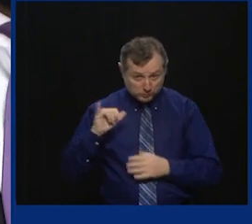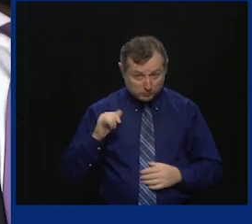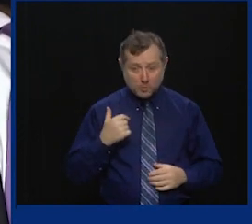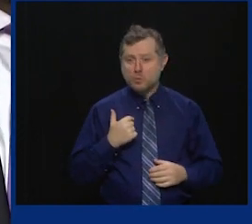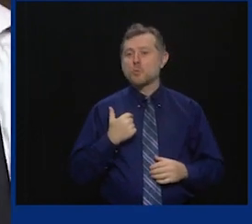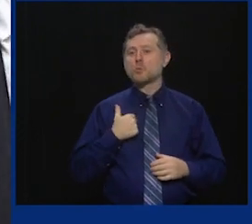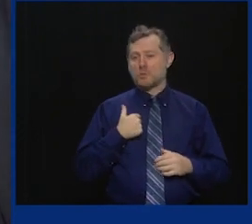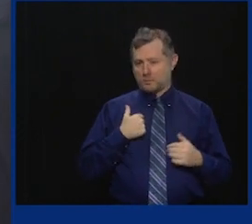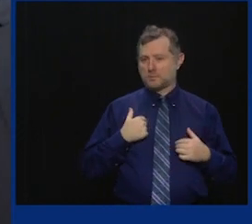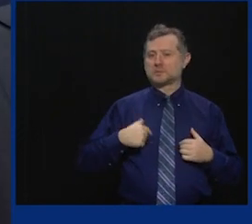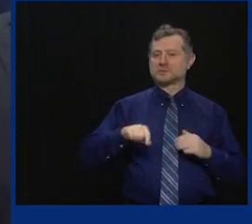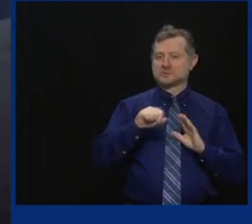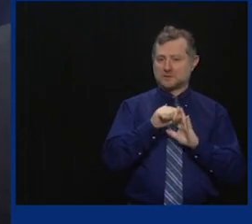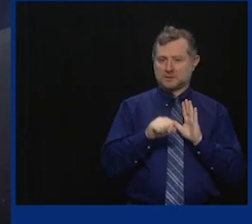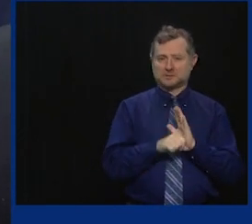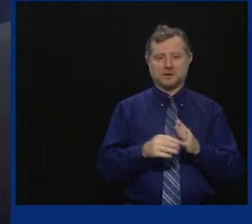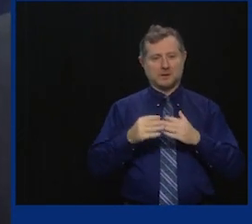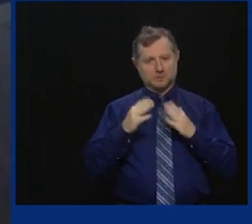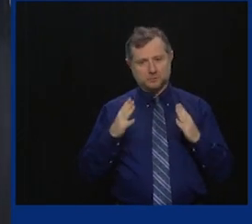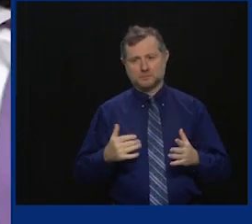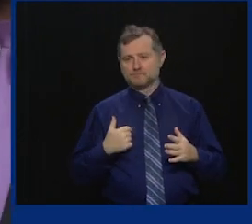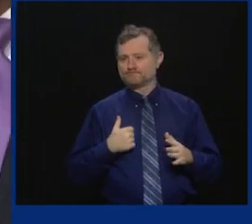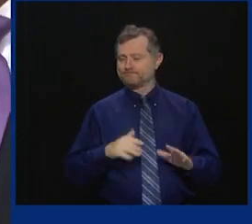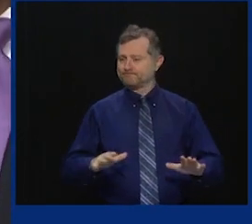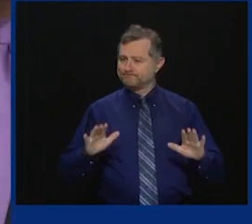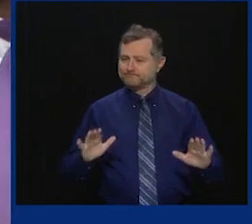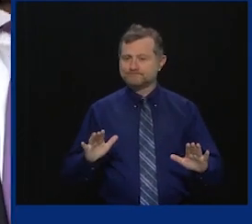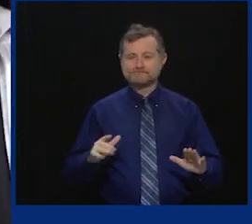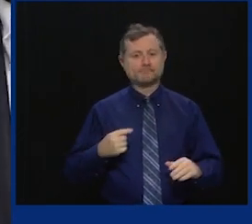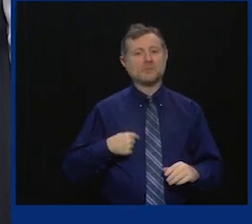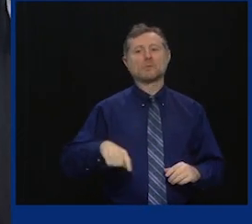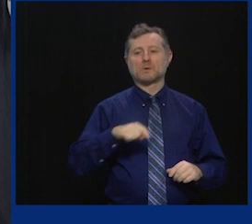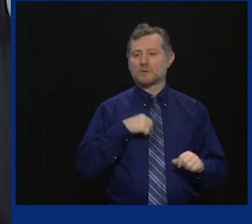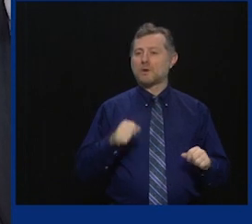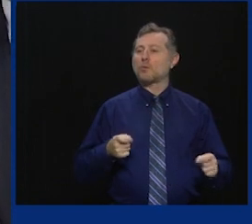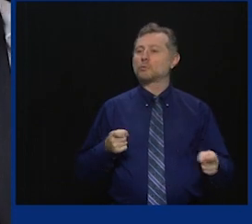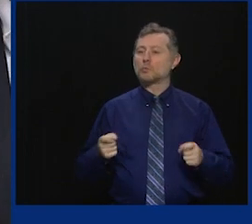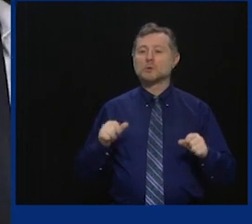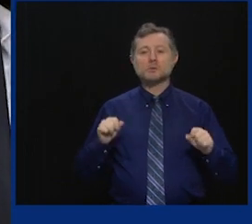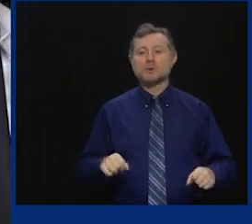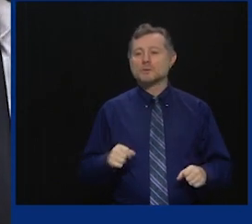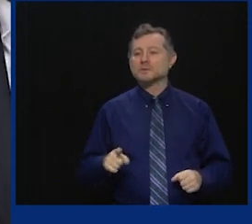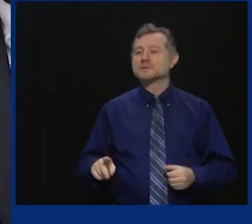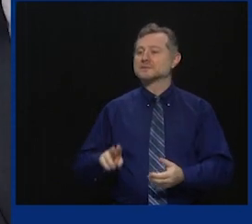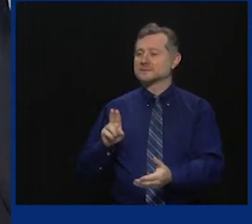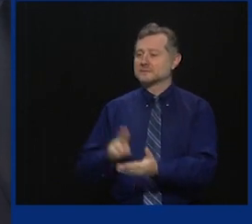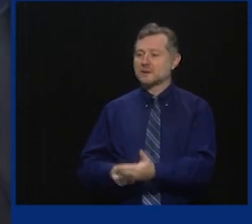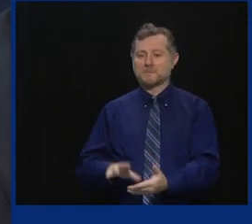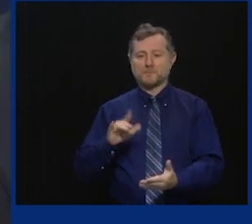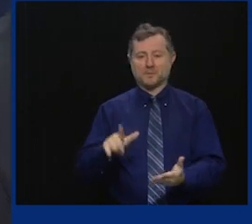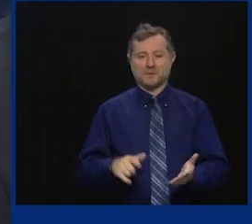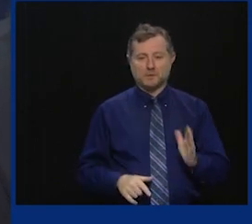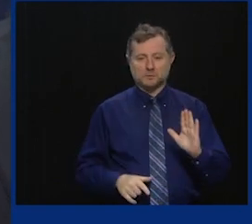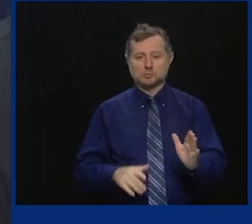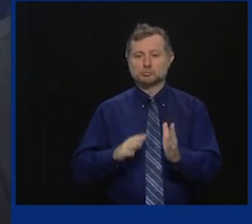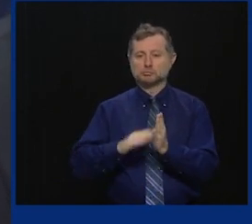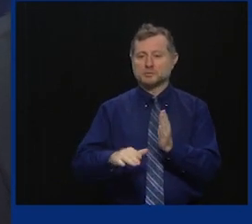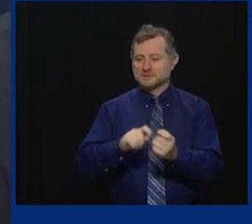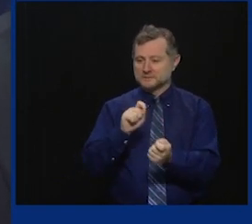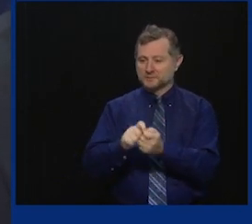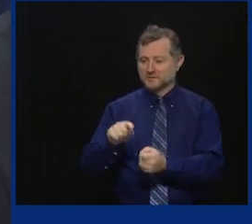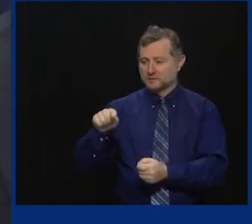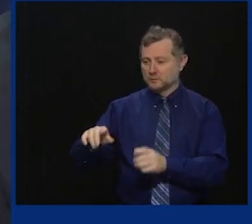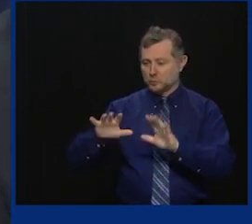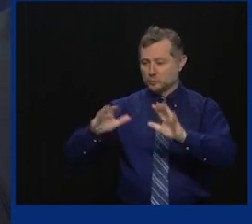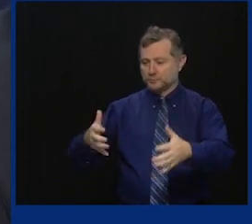here's what I can do. This is the universe that I have control over. I can sign a bill. I can also release people under very specific conditions and lend